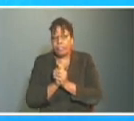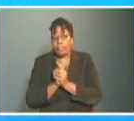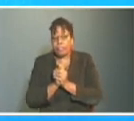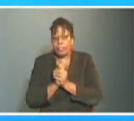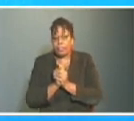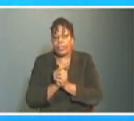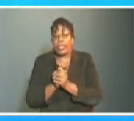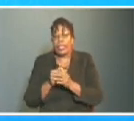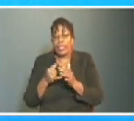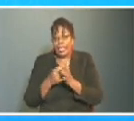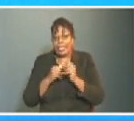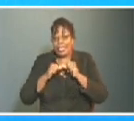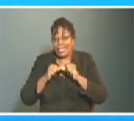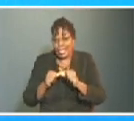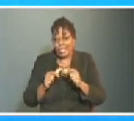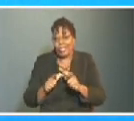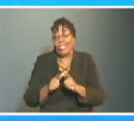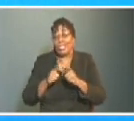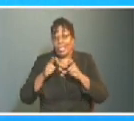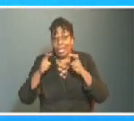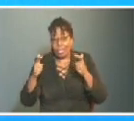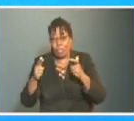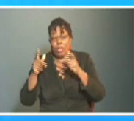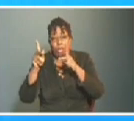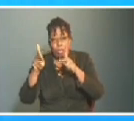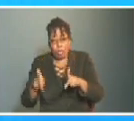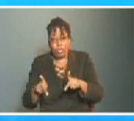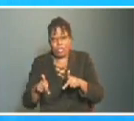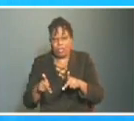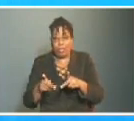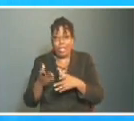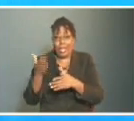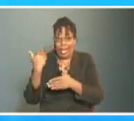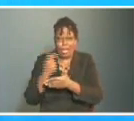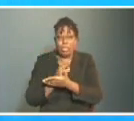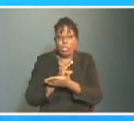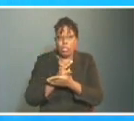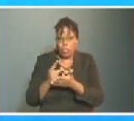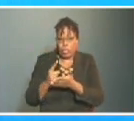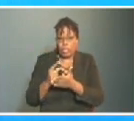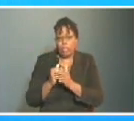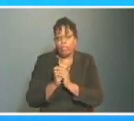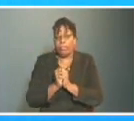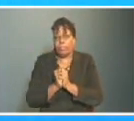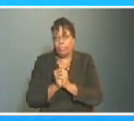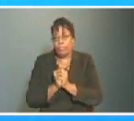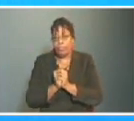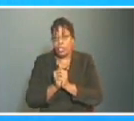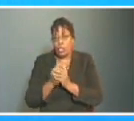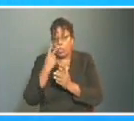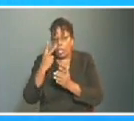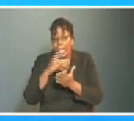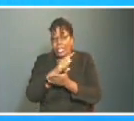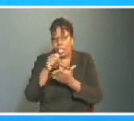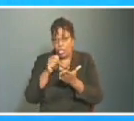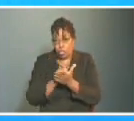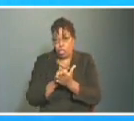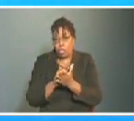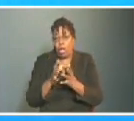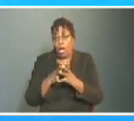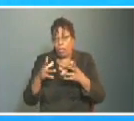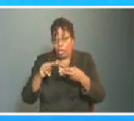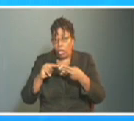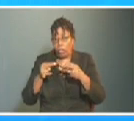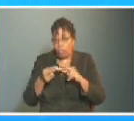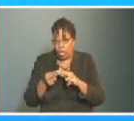a large number of cases in that last week. When we look at the total cases reported that week, that